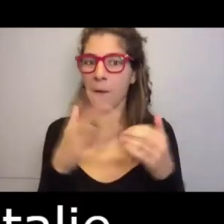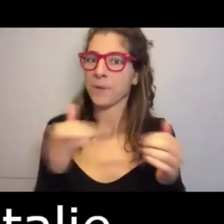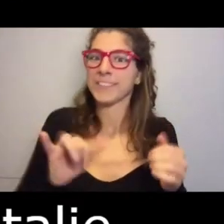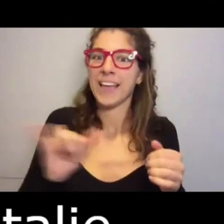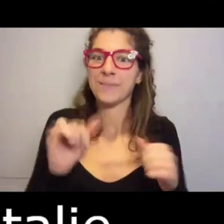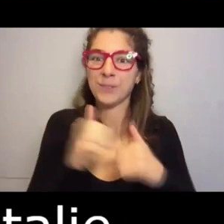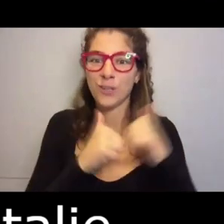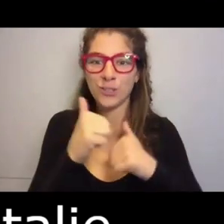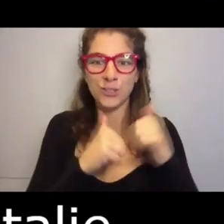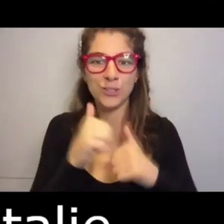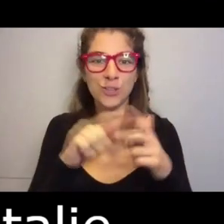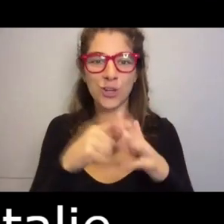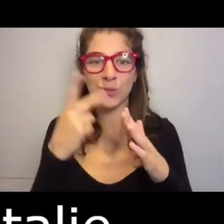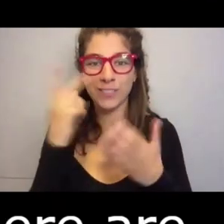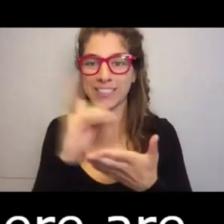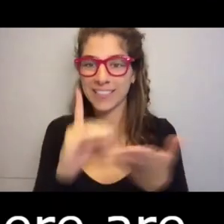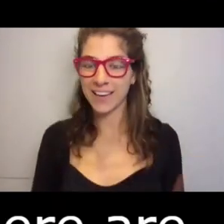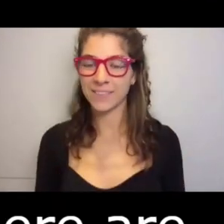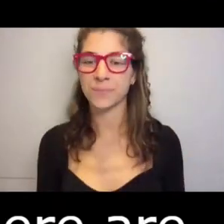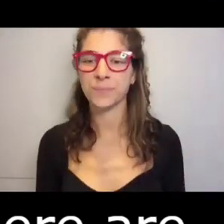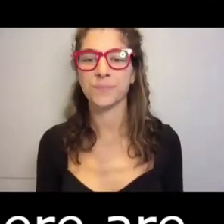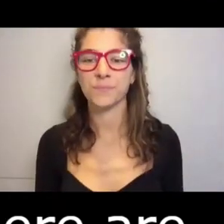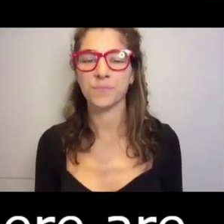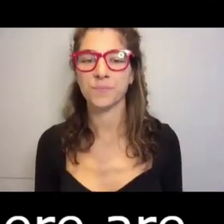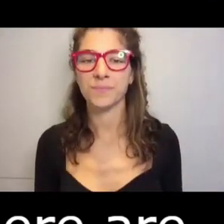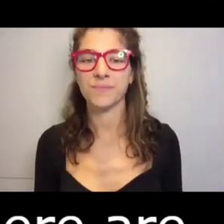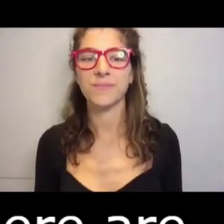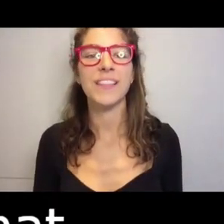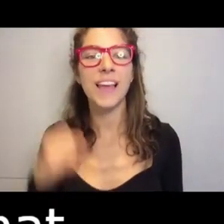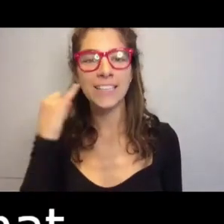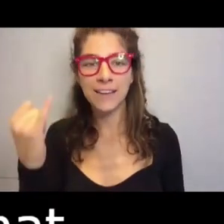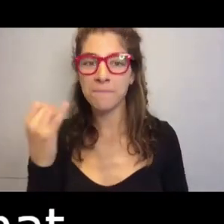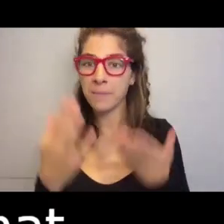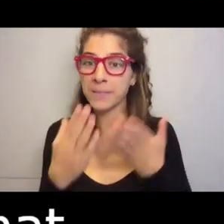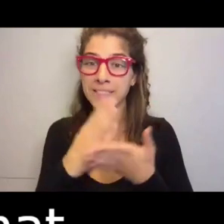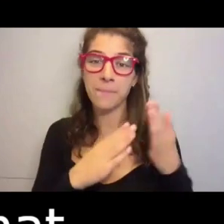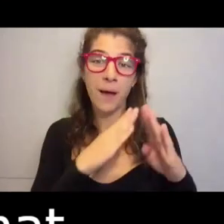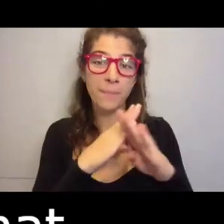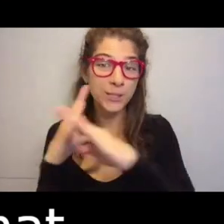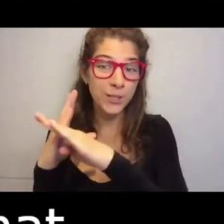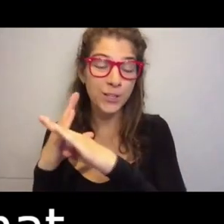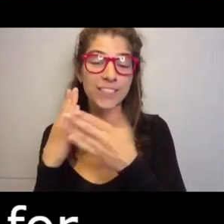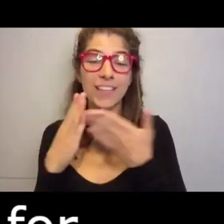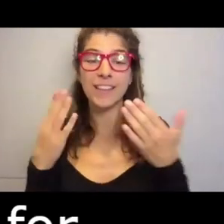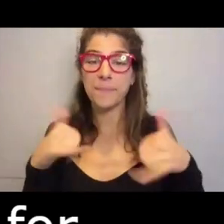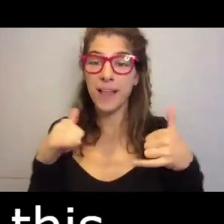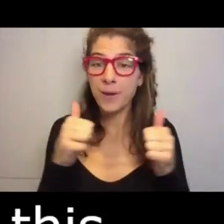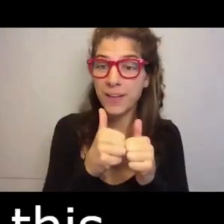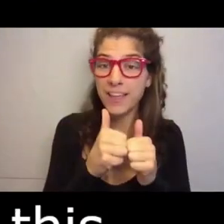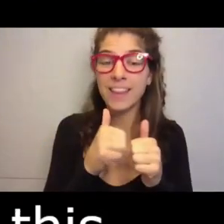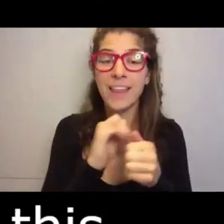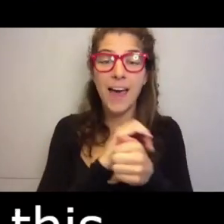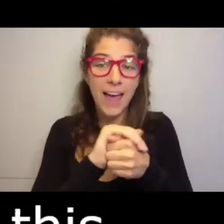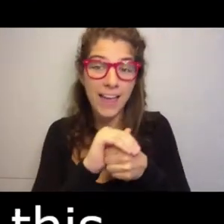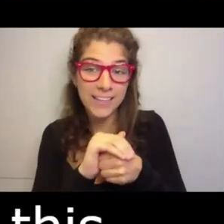to see for some of the designs. And this idea of maybe some obstacles, things they can play in, maybe hide